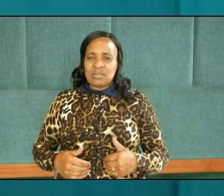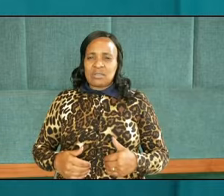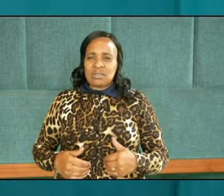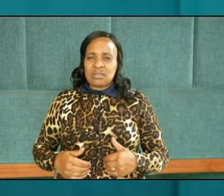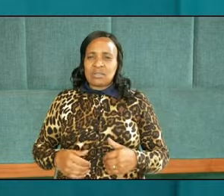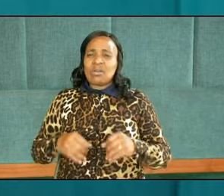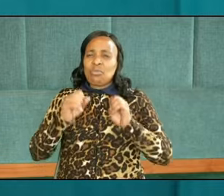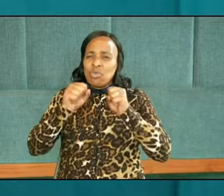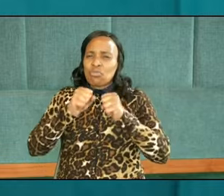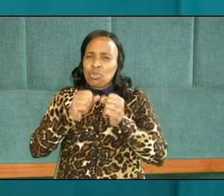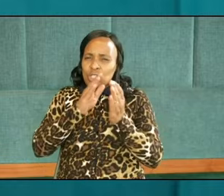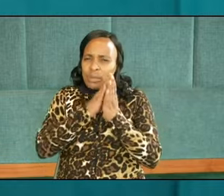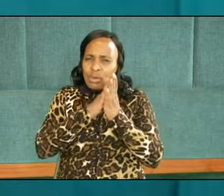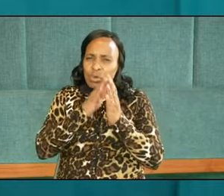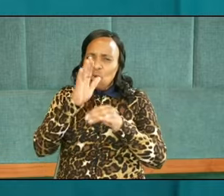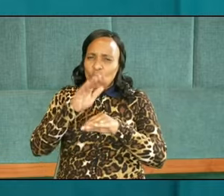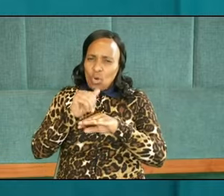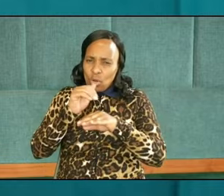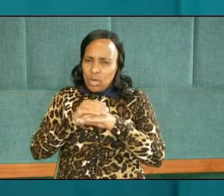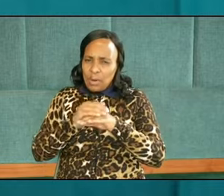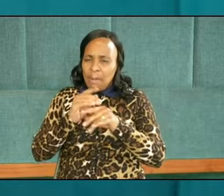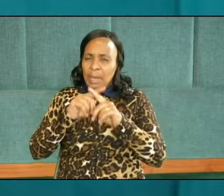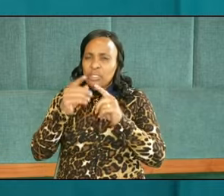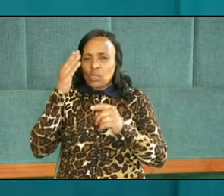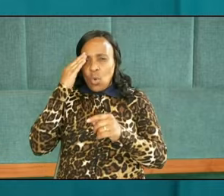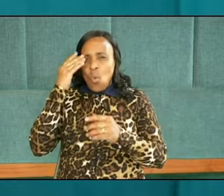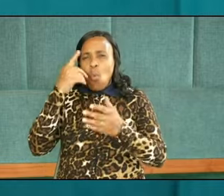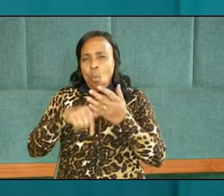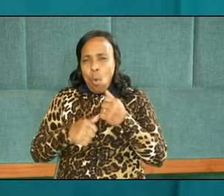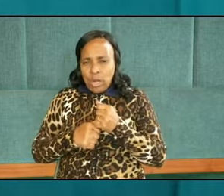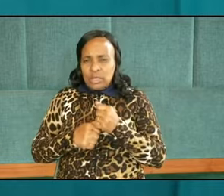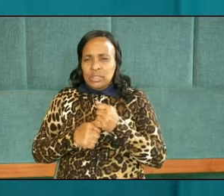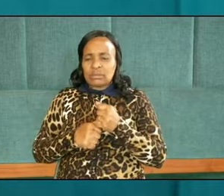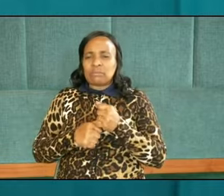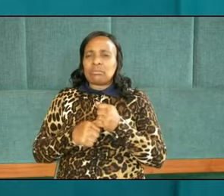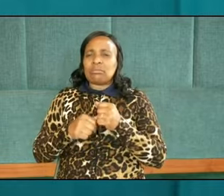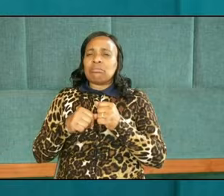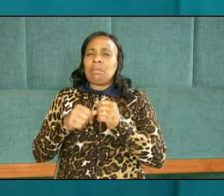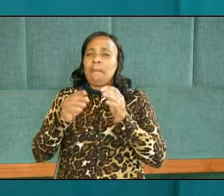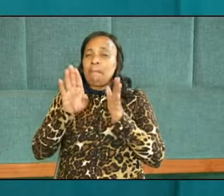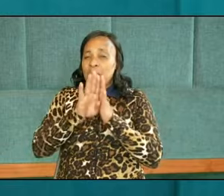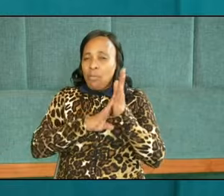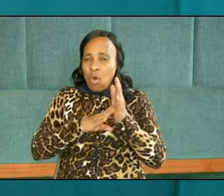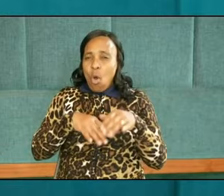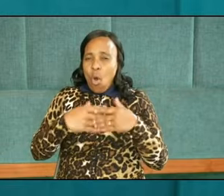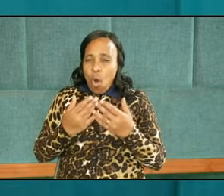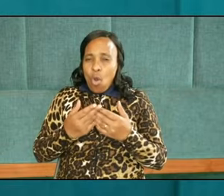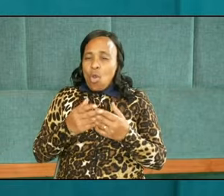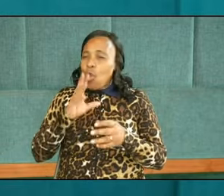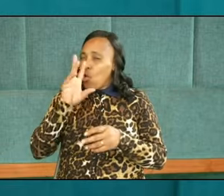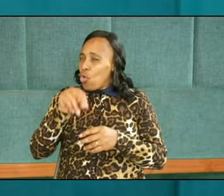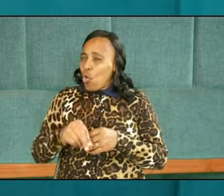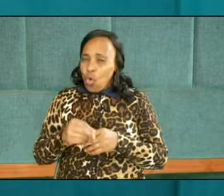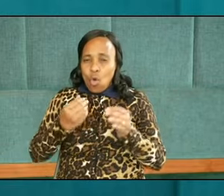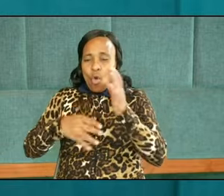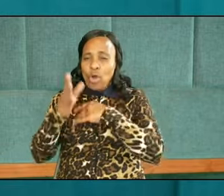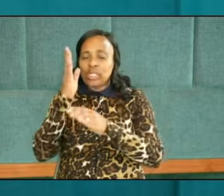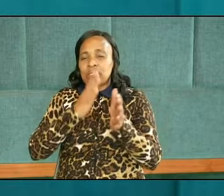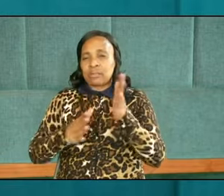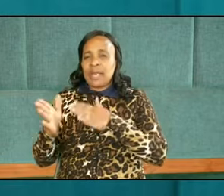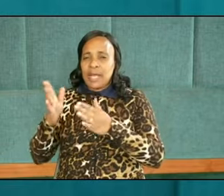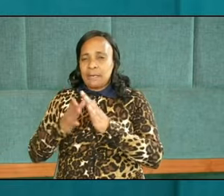served cold. But that's not what the Bible, or that's not God's plan for those who walk in his